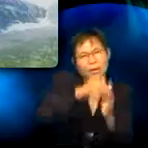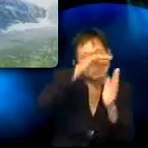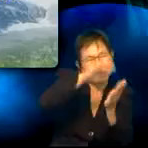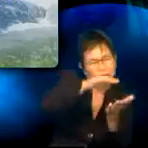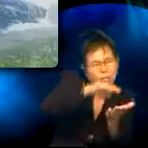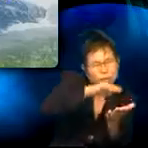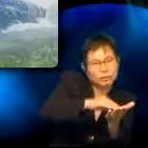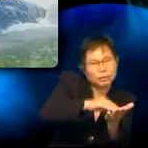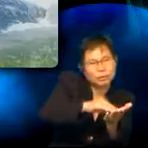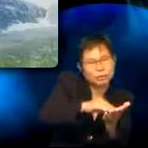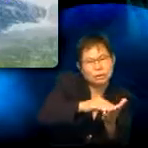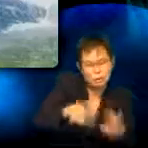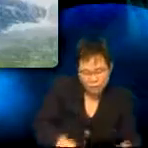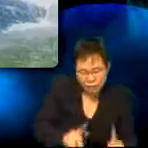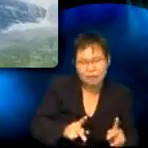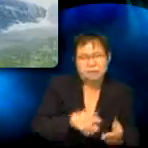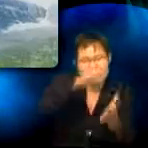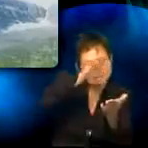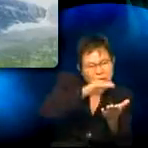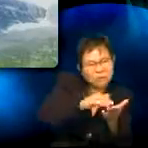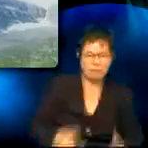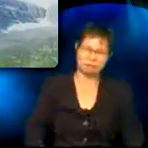their chances of survival.